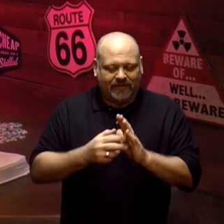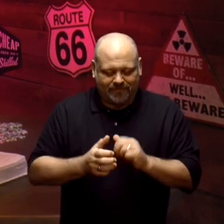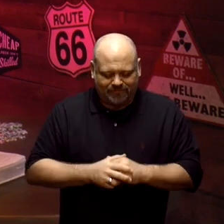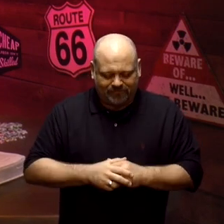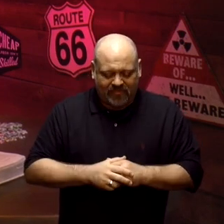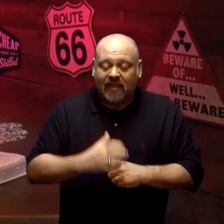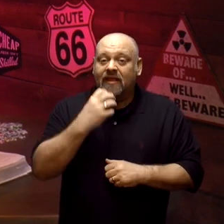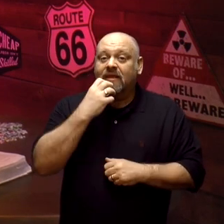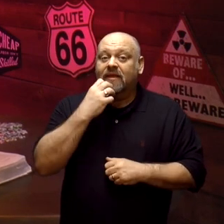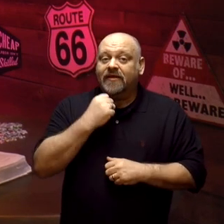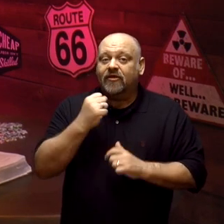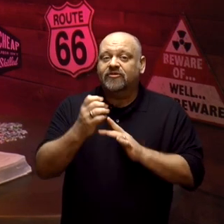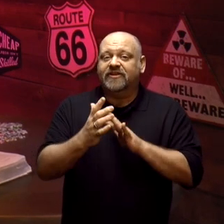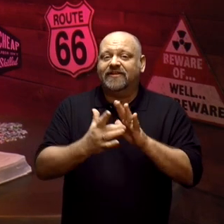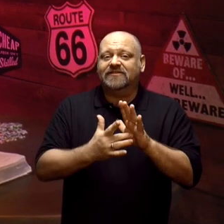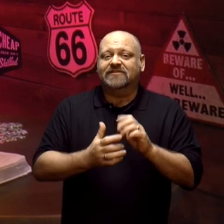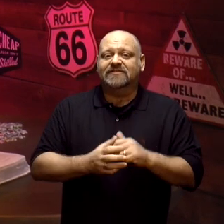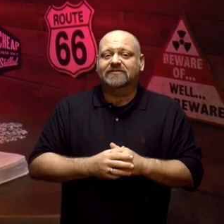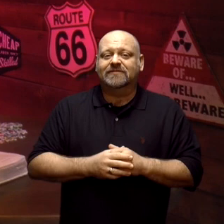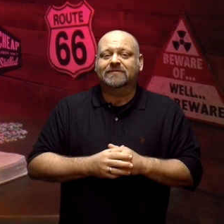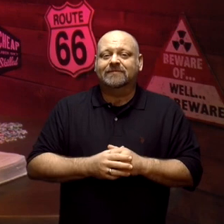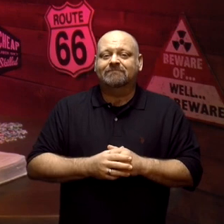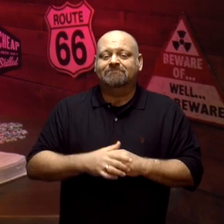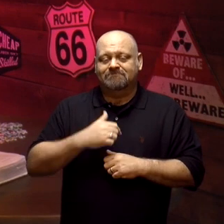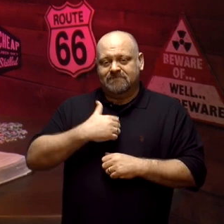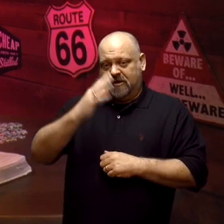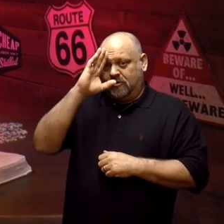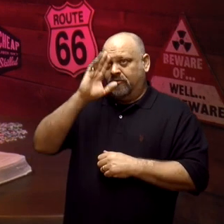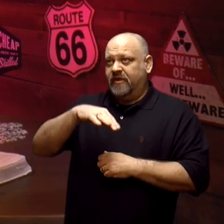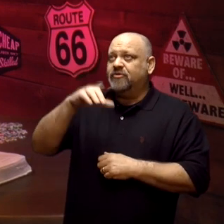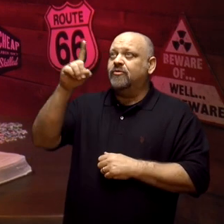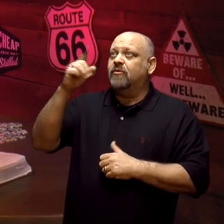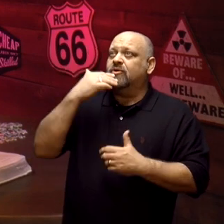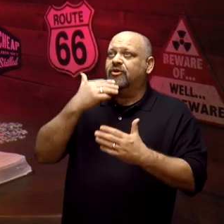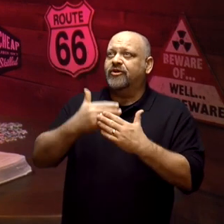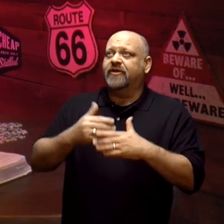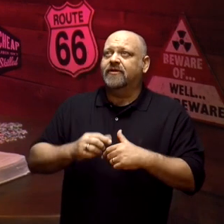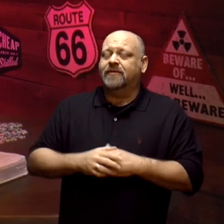it. Dear Jesus, I know that you are good,